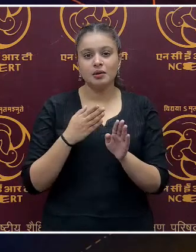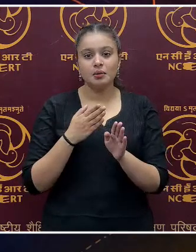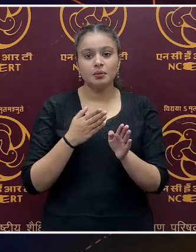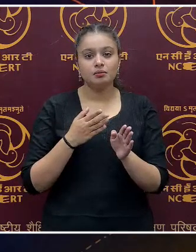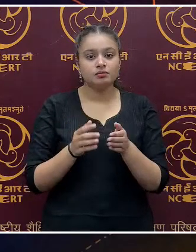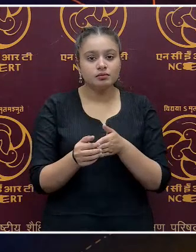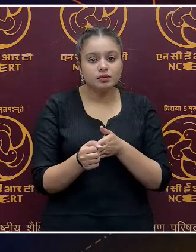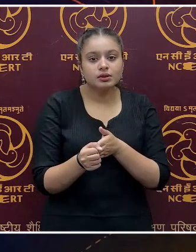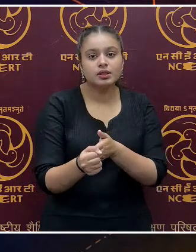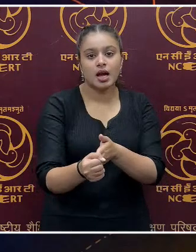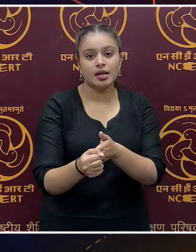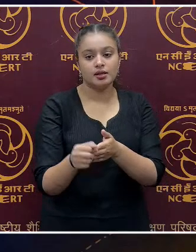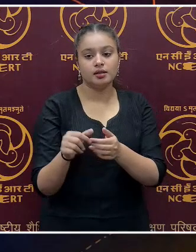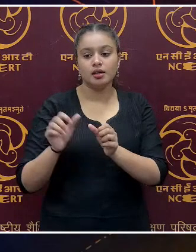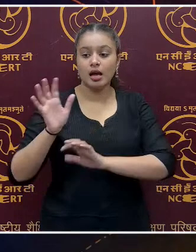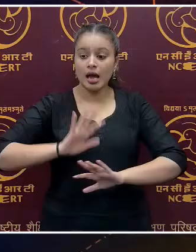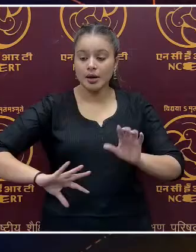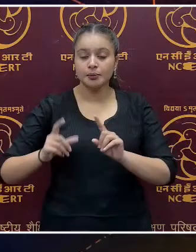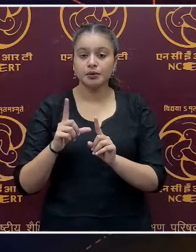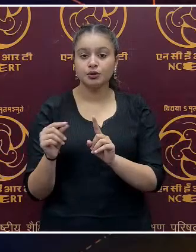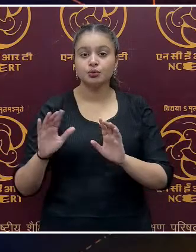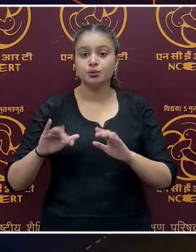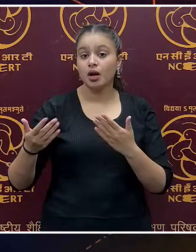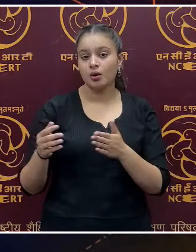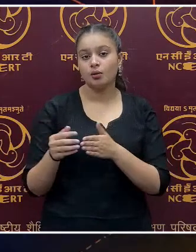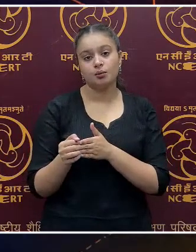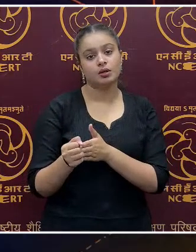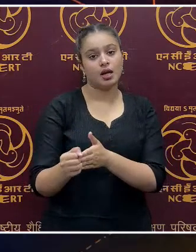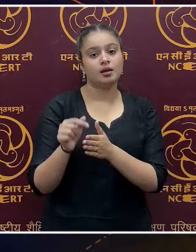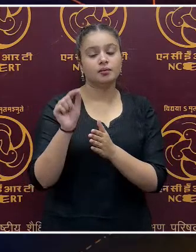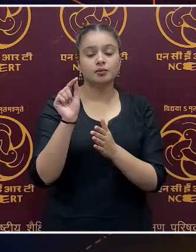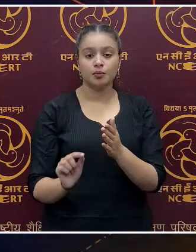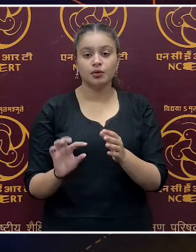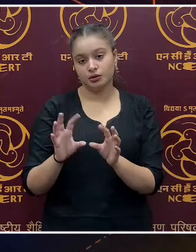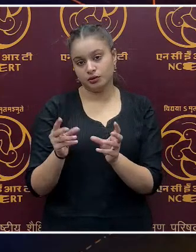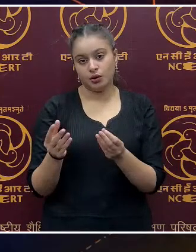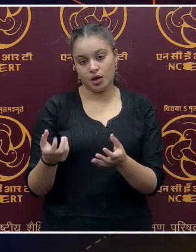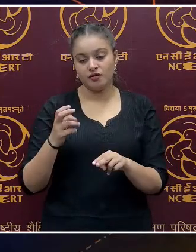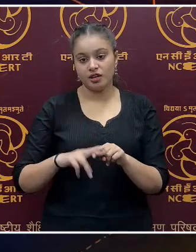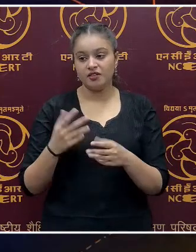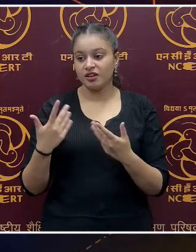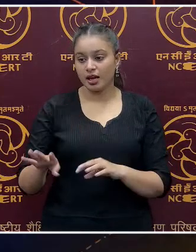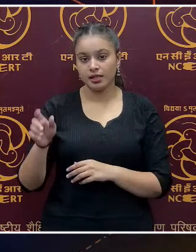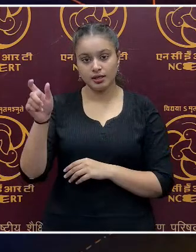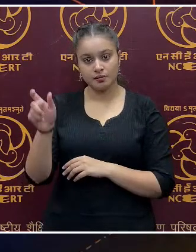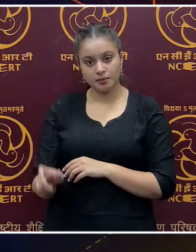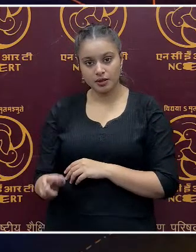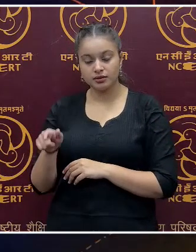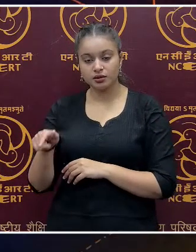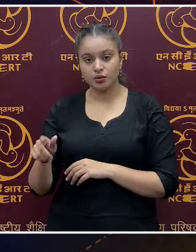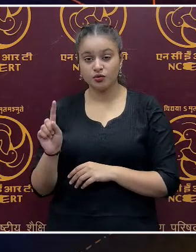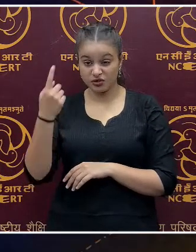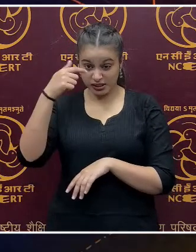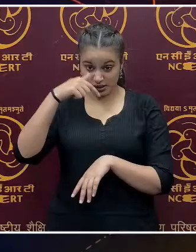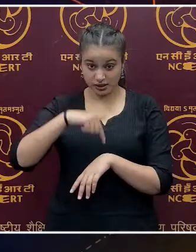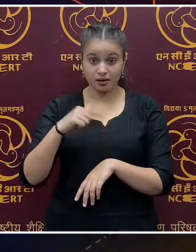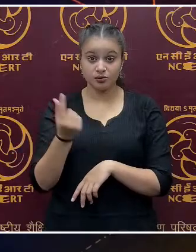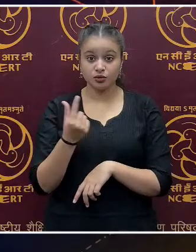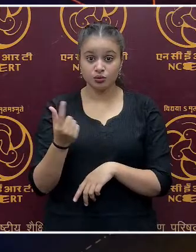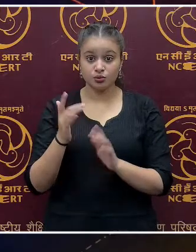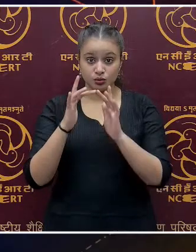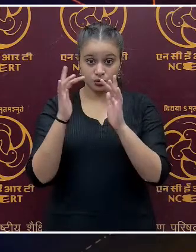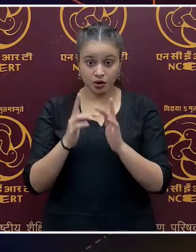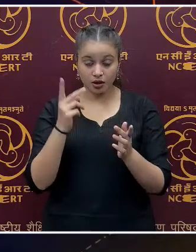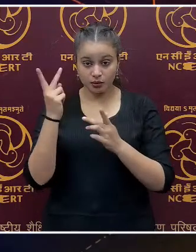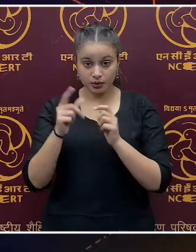to navigate these activities. So if the user might be as a first time user, they have to